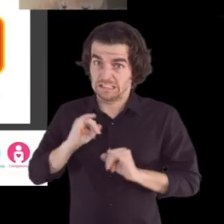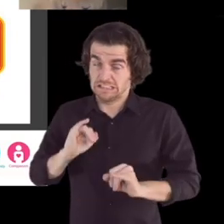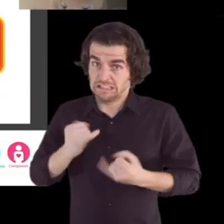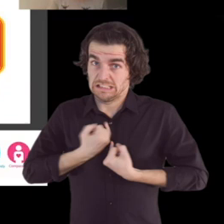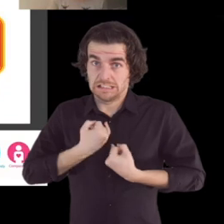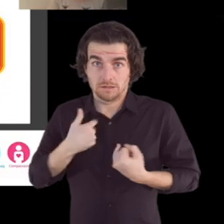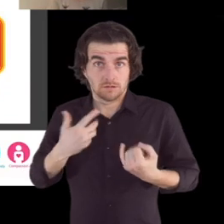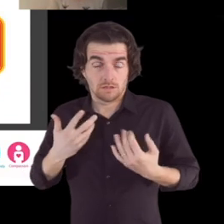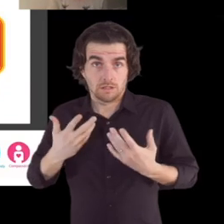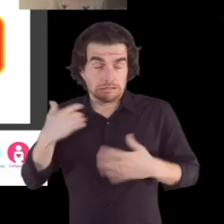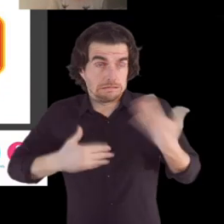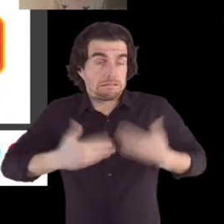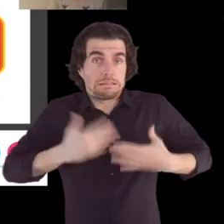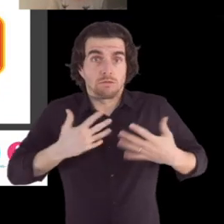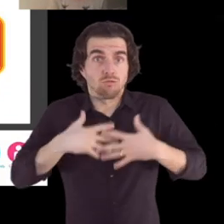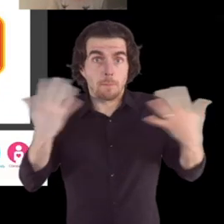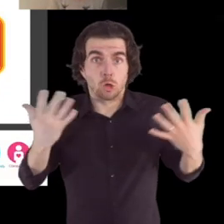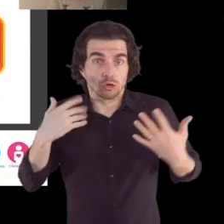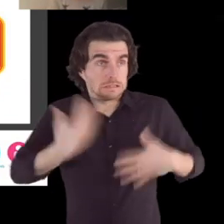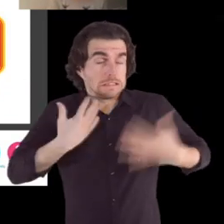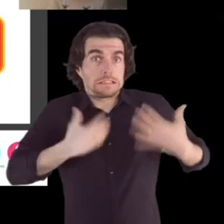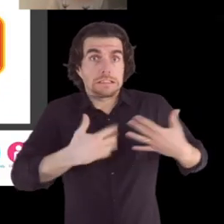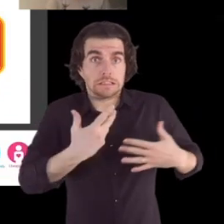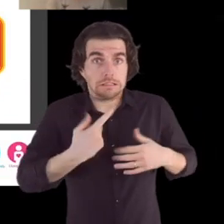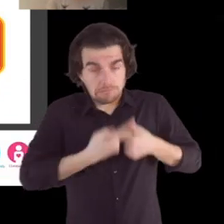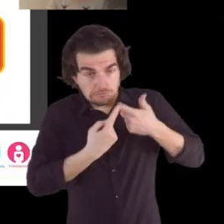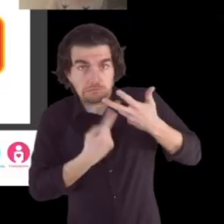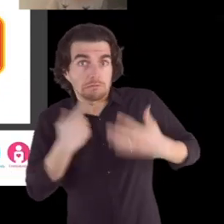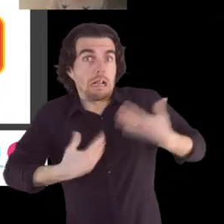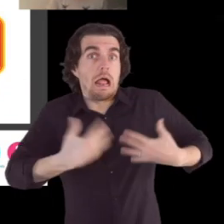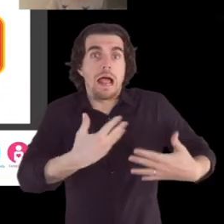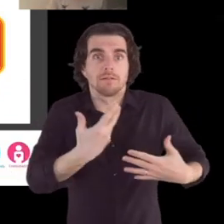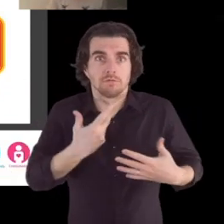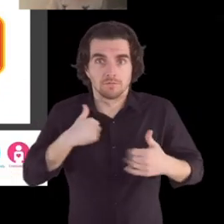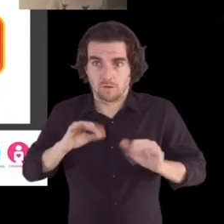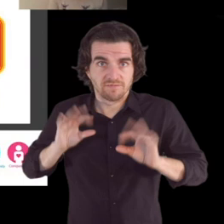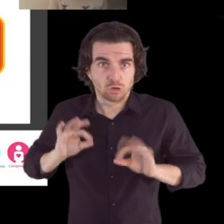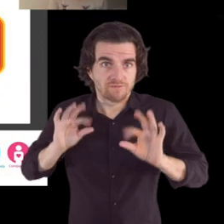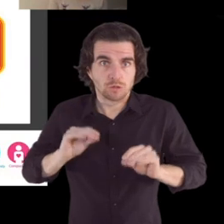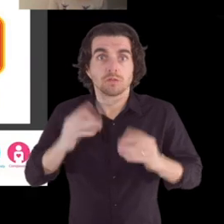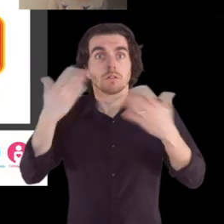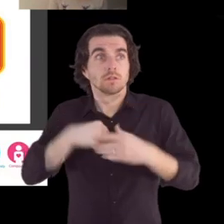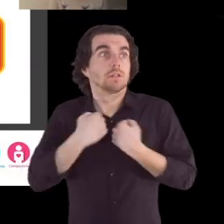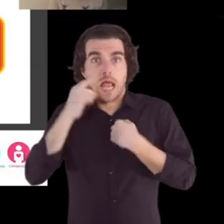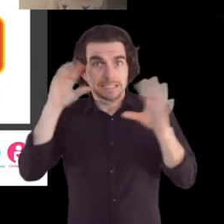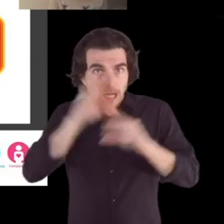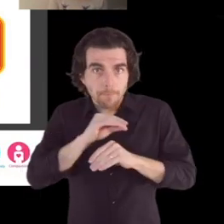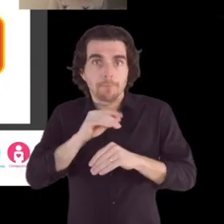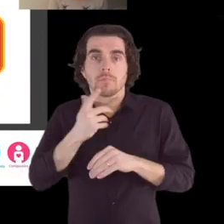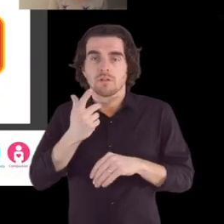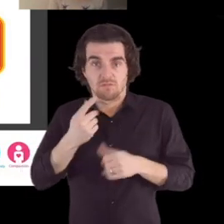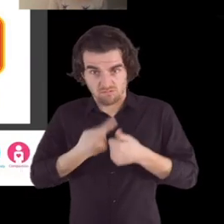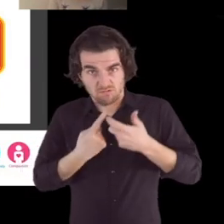that, procrastinating. You know, starting lots of things and not finishing them can affect our sleep. Again, those